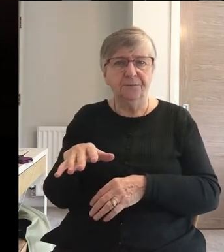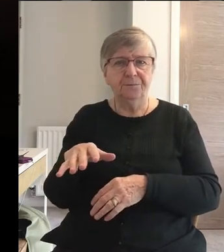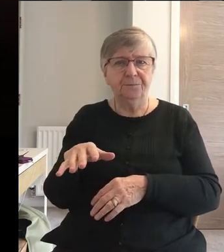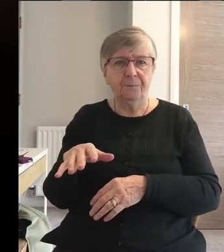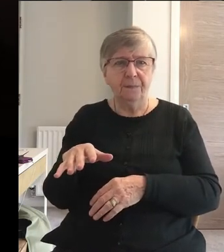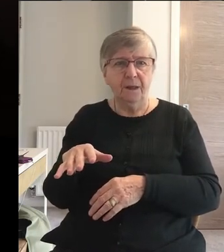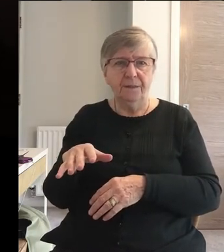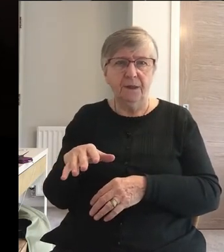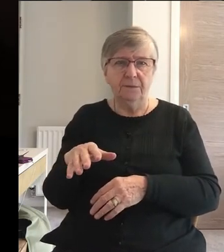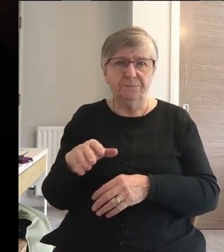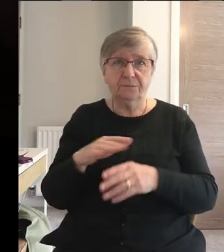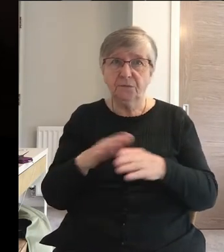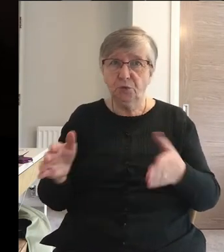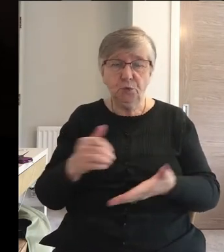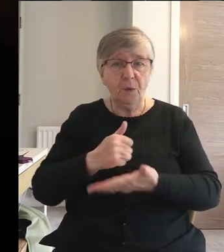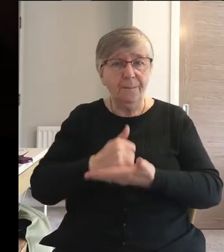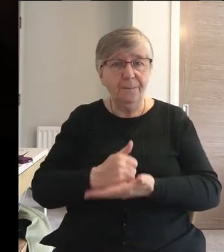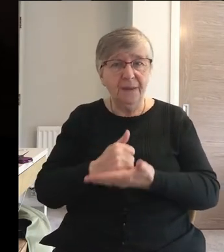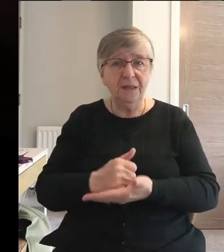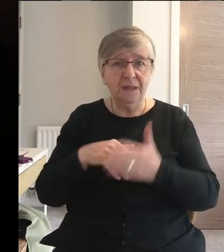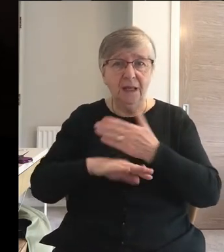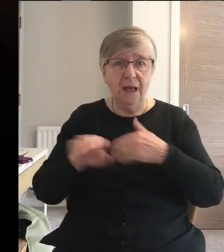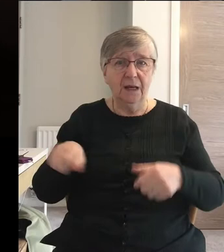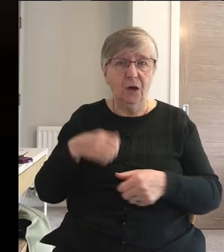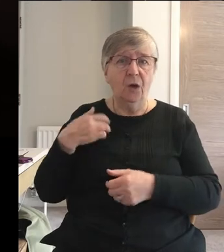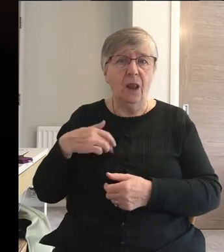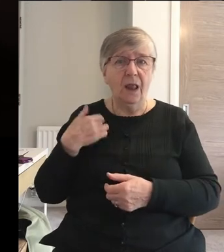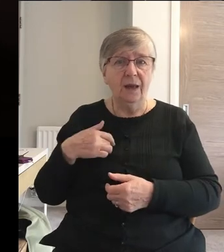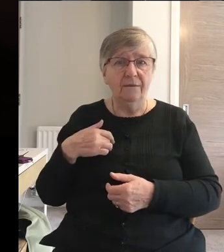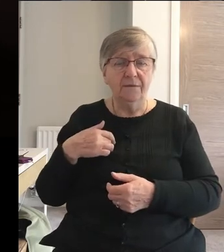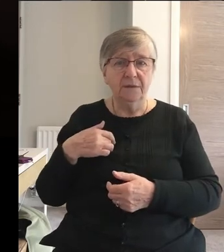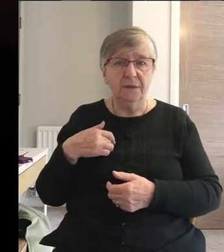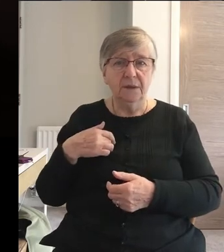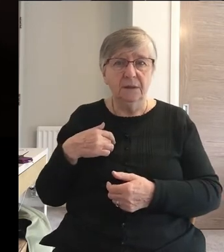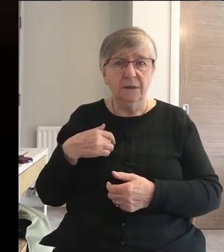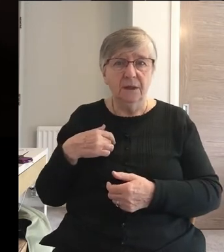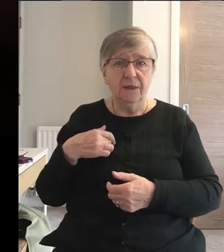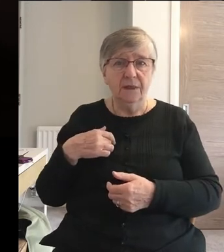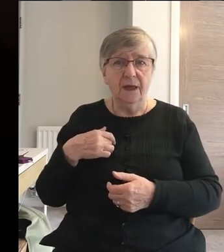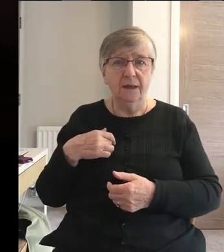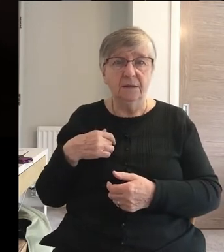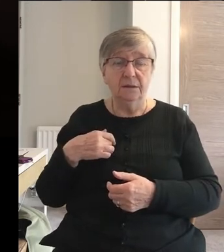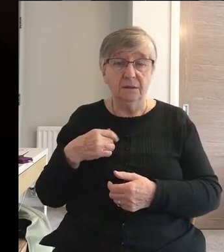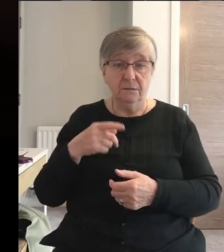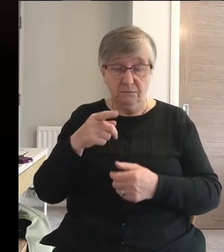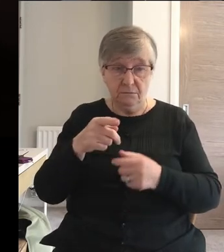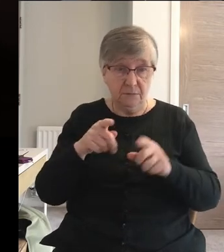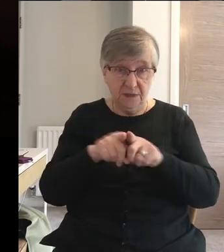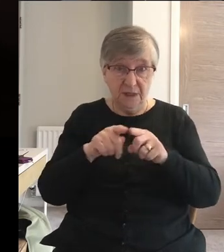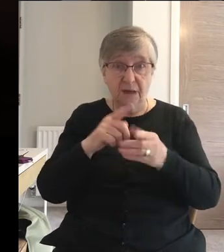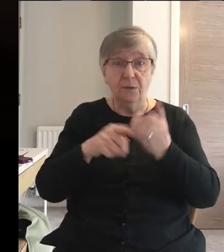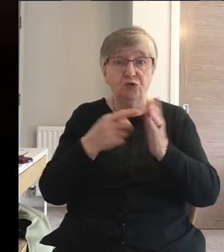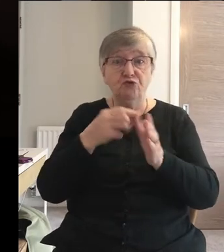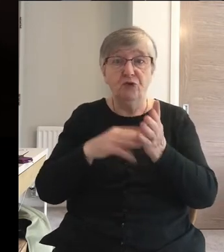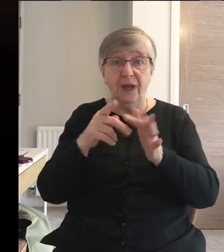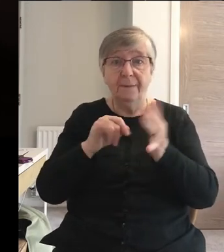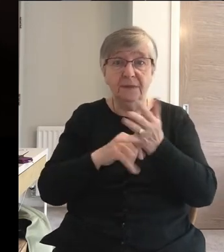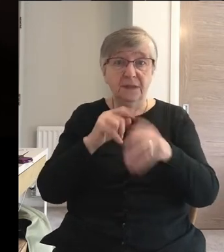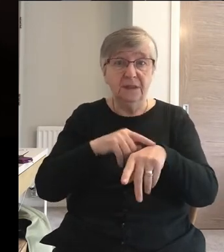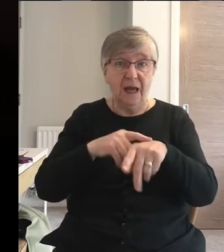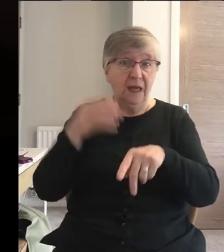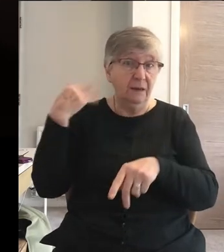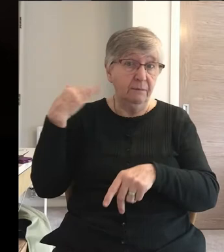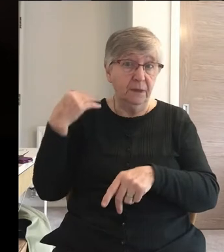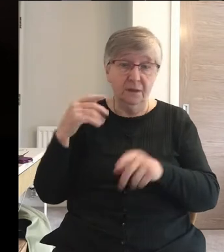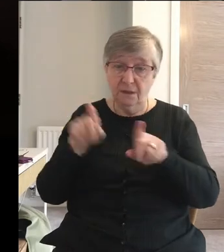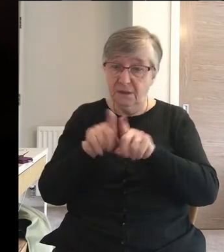two areas that are so basic and so fundamental that they're issues, not just in James' time, but still issues in our time,